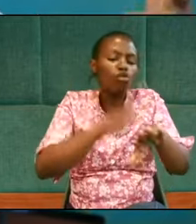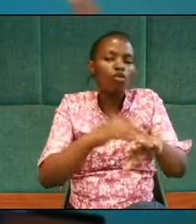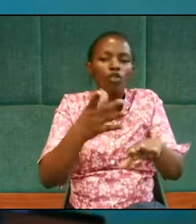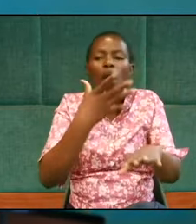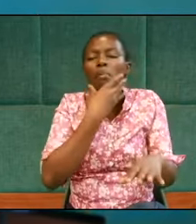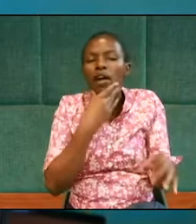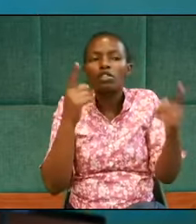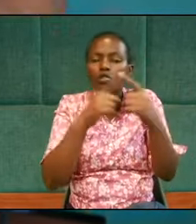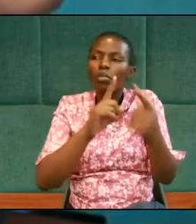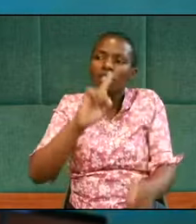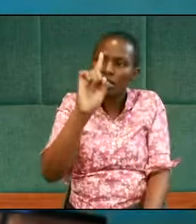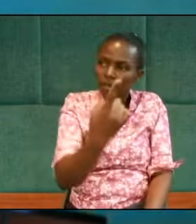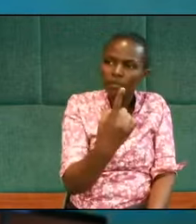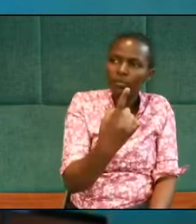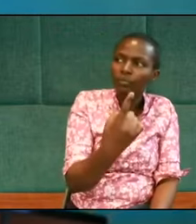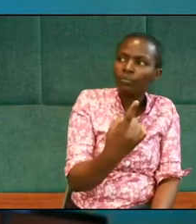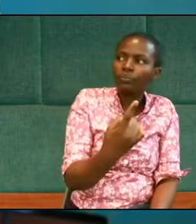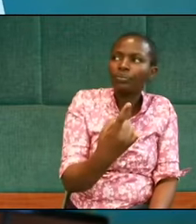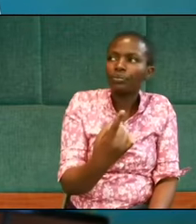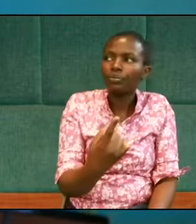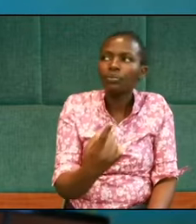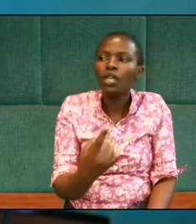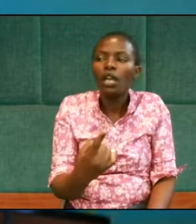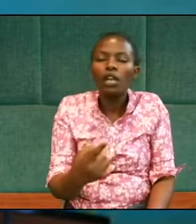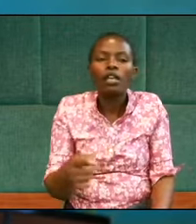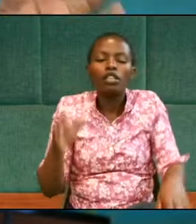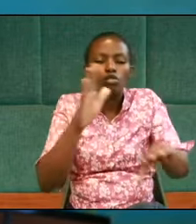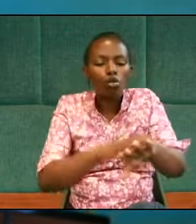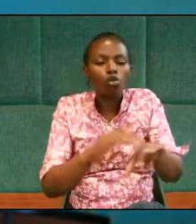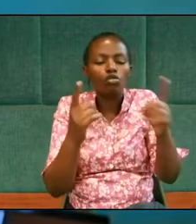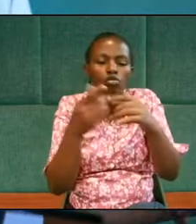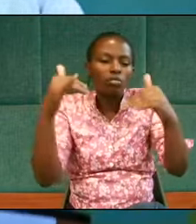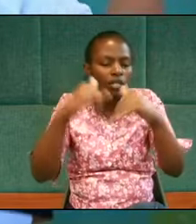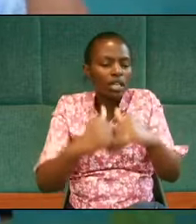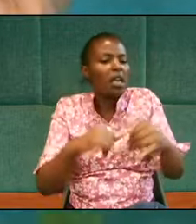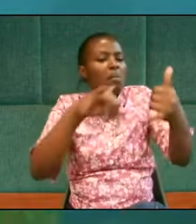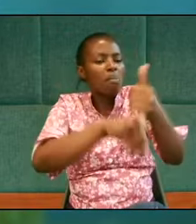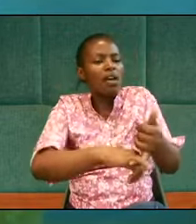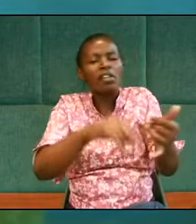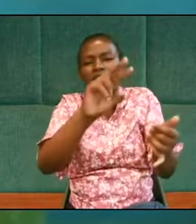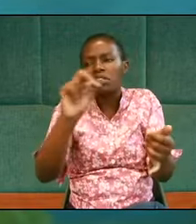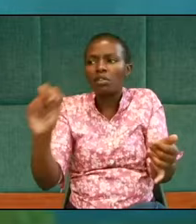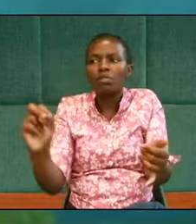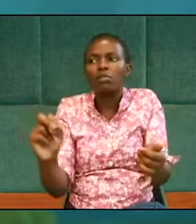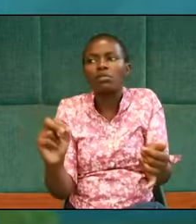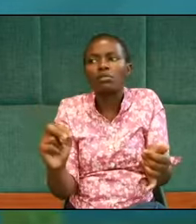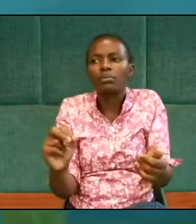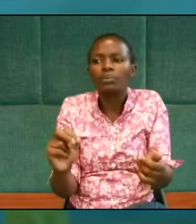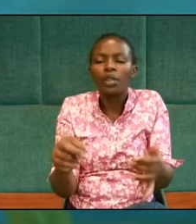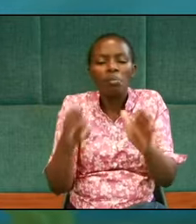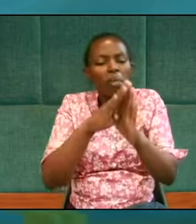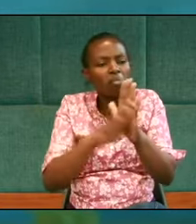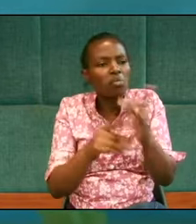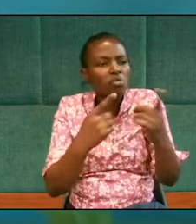case, an unmarried person. It is good to stay unmarried. Ladies and gentlemen, the Bible says being